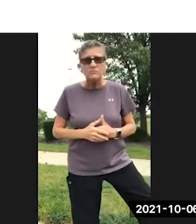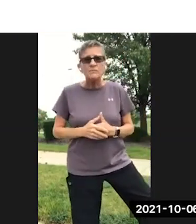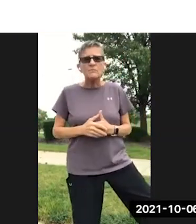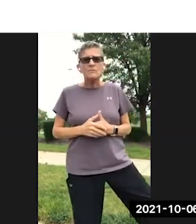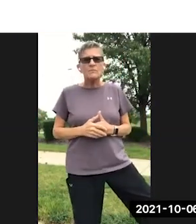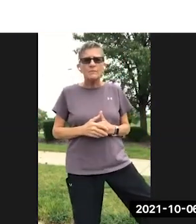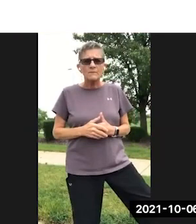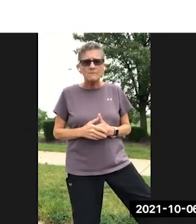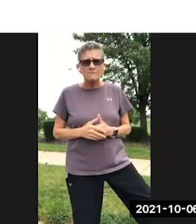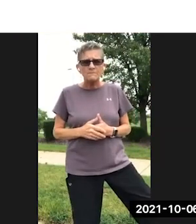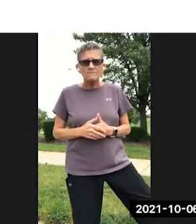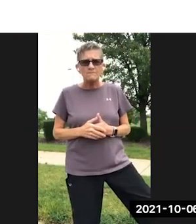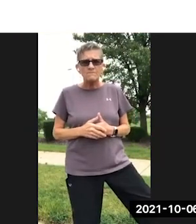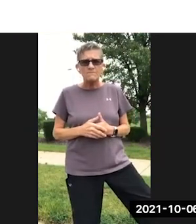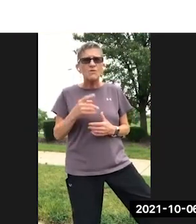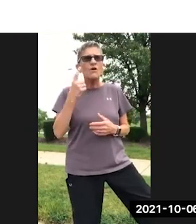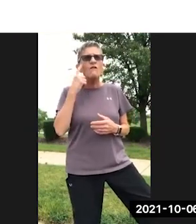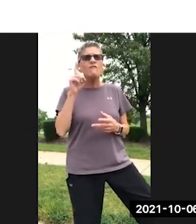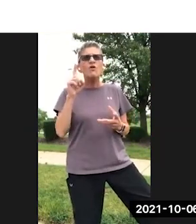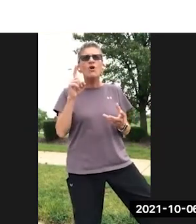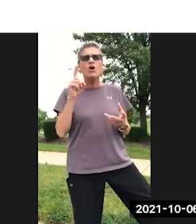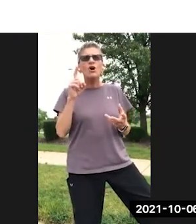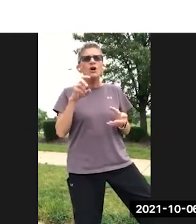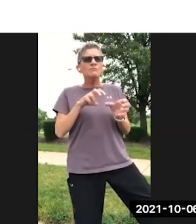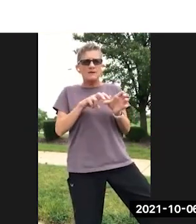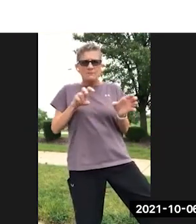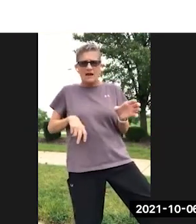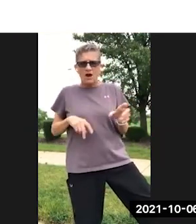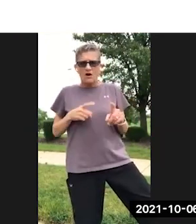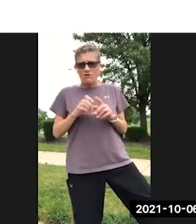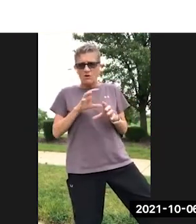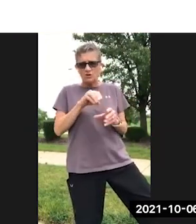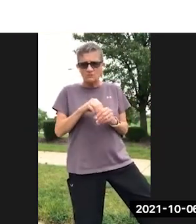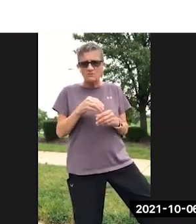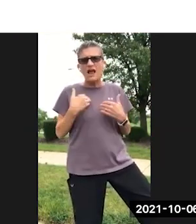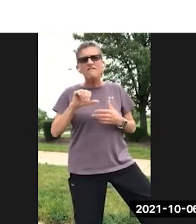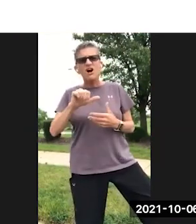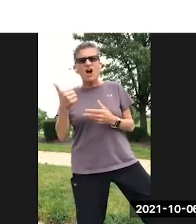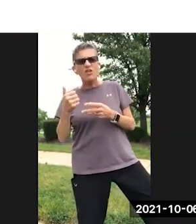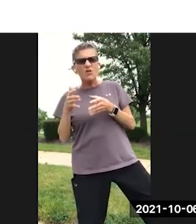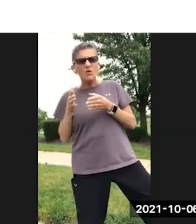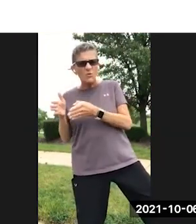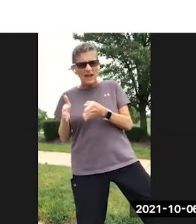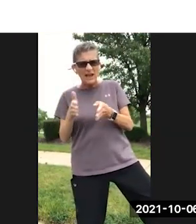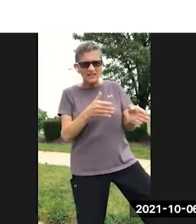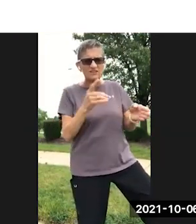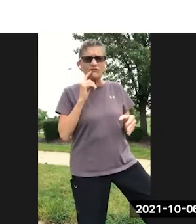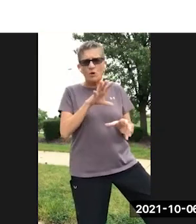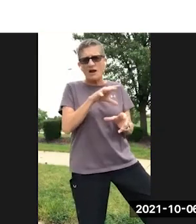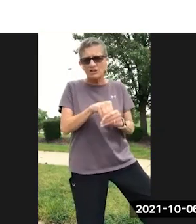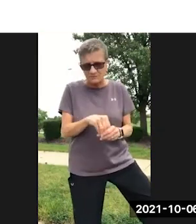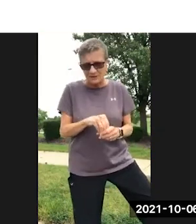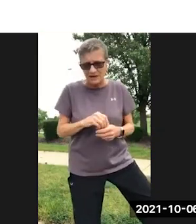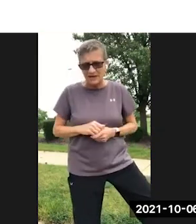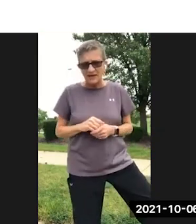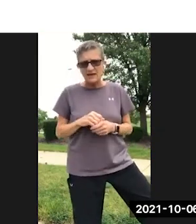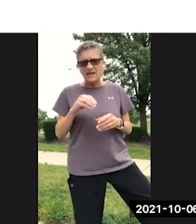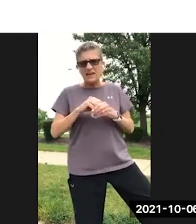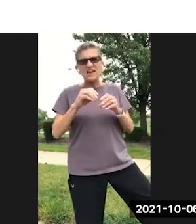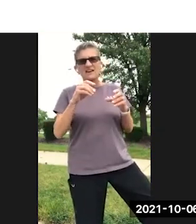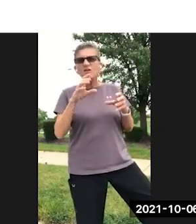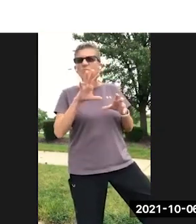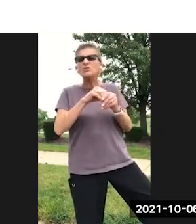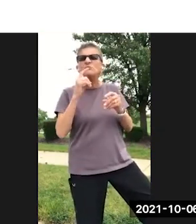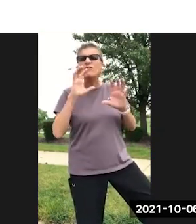For opting out for verbal participation, there are alternative forms of participating in classroom